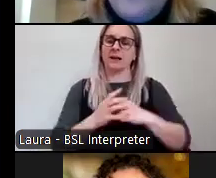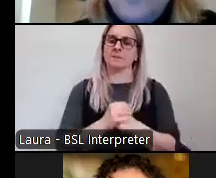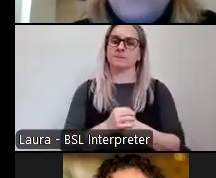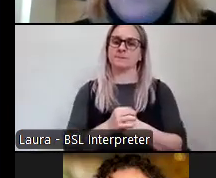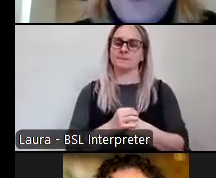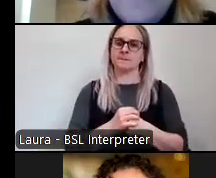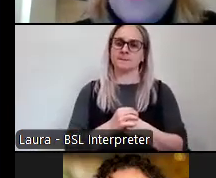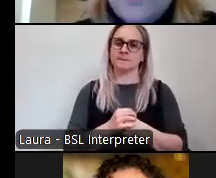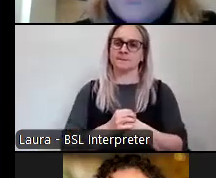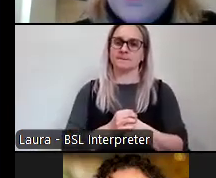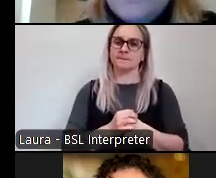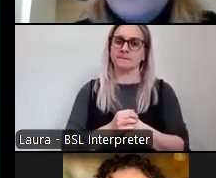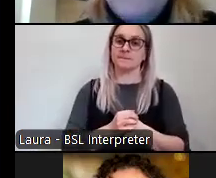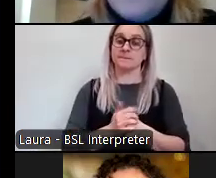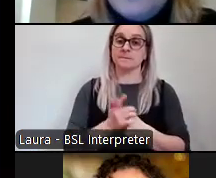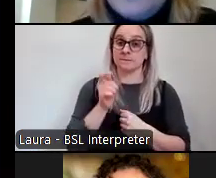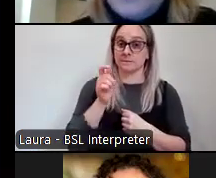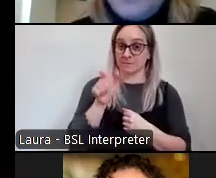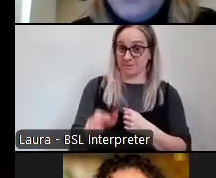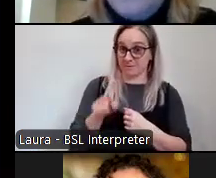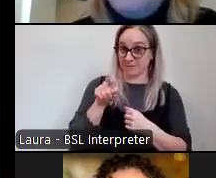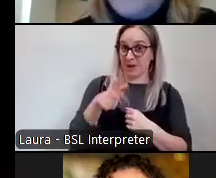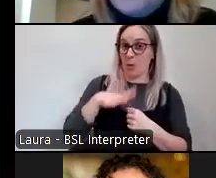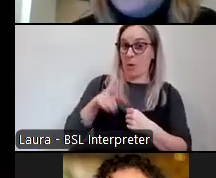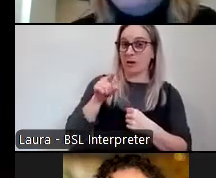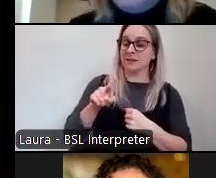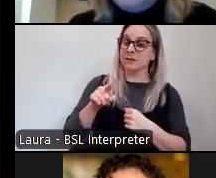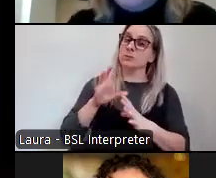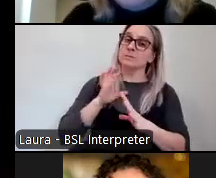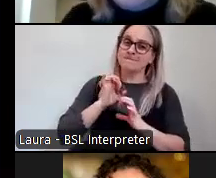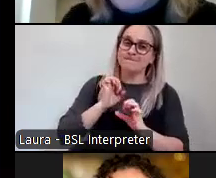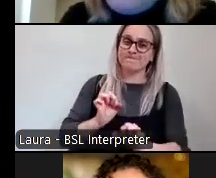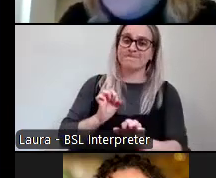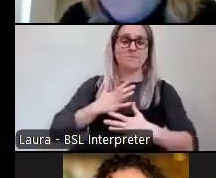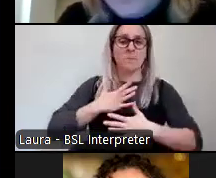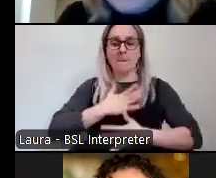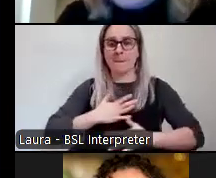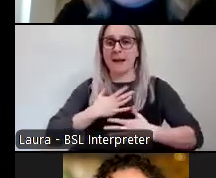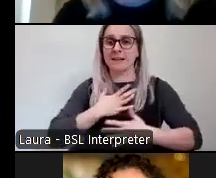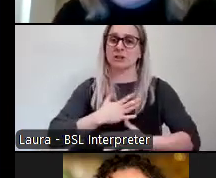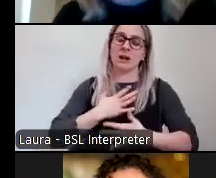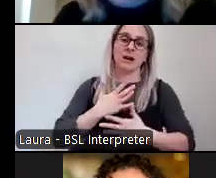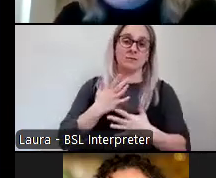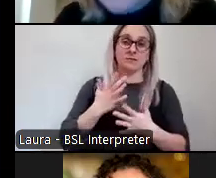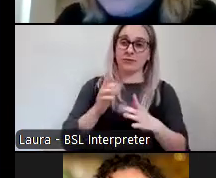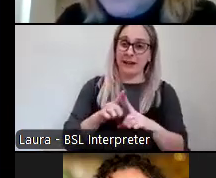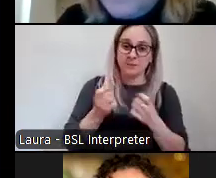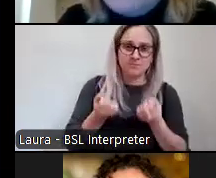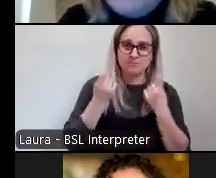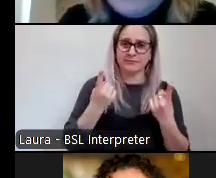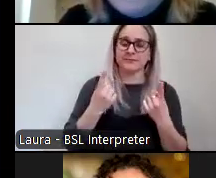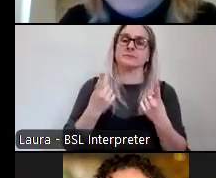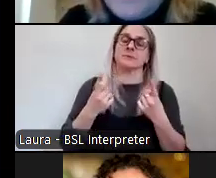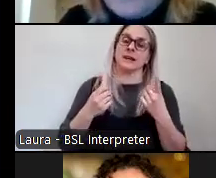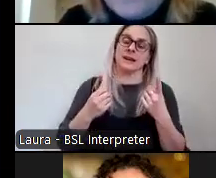looking for individuals who are committed to and passionate for and really understanding of the cultural sector and